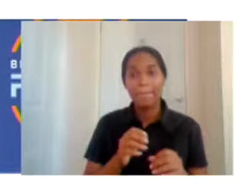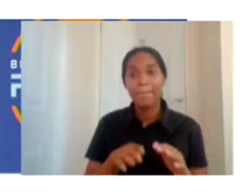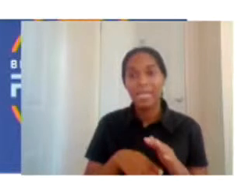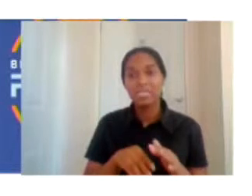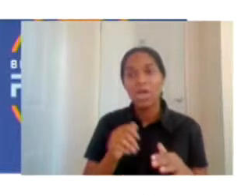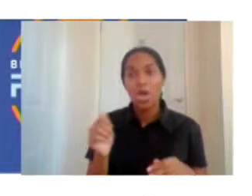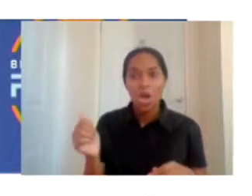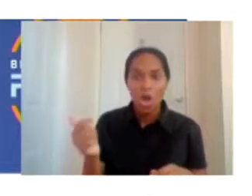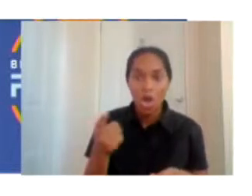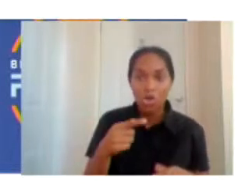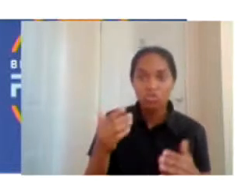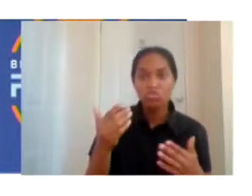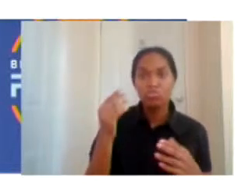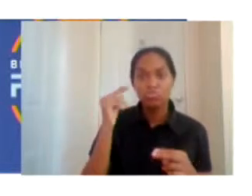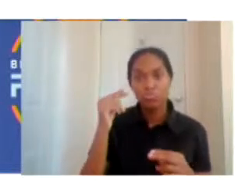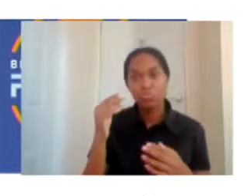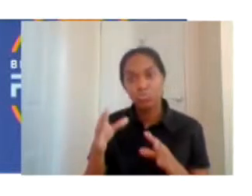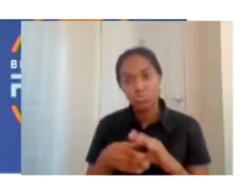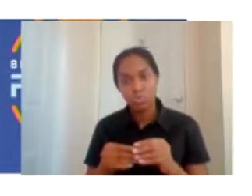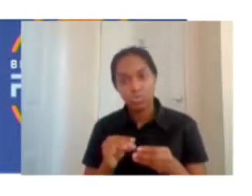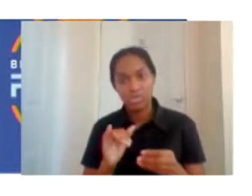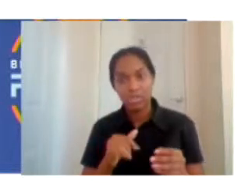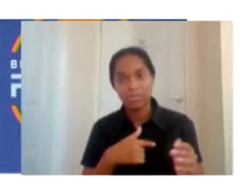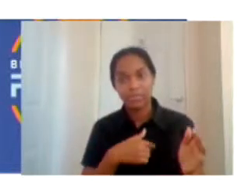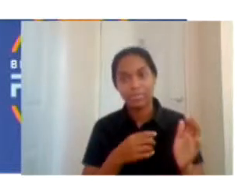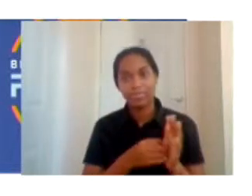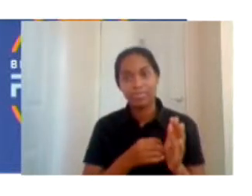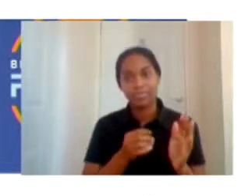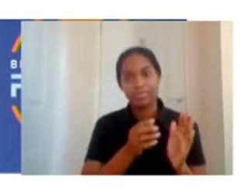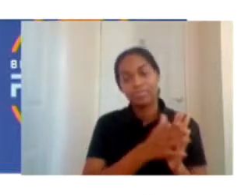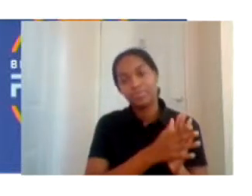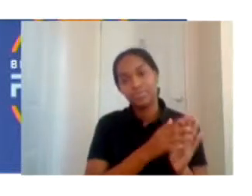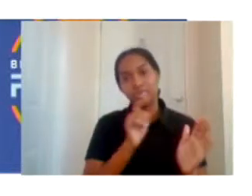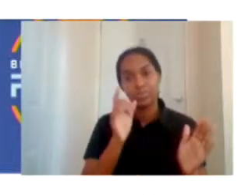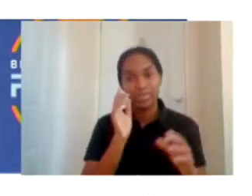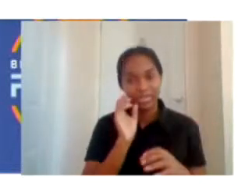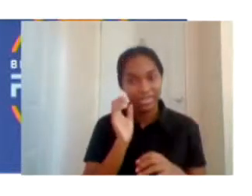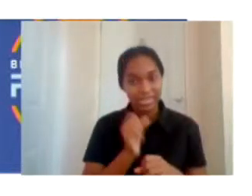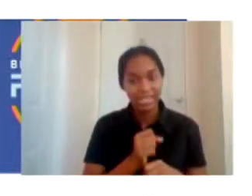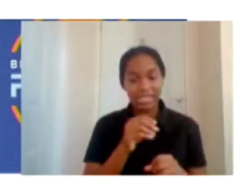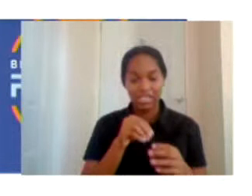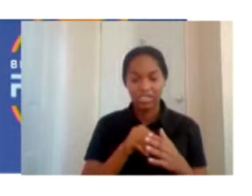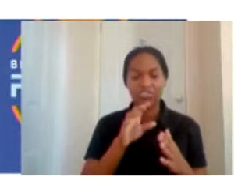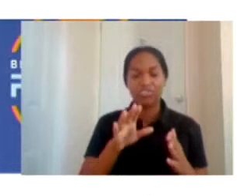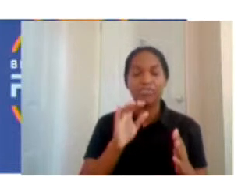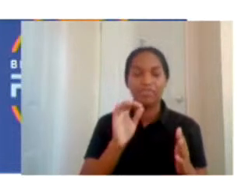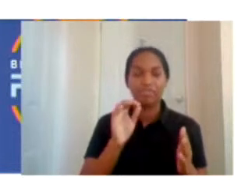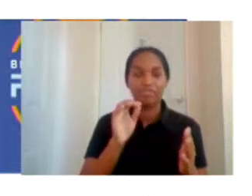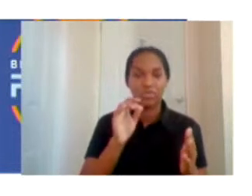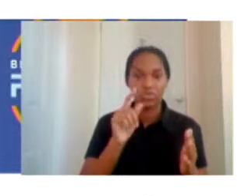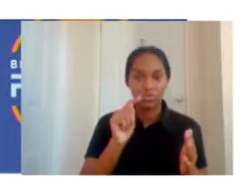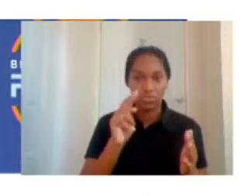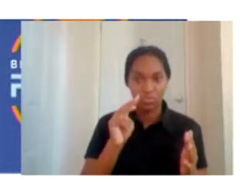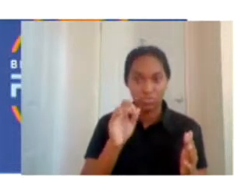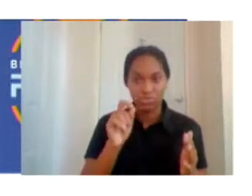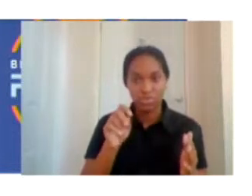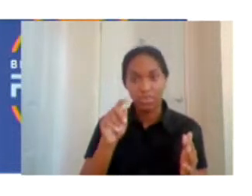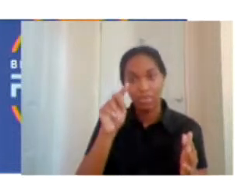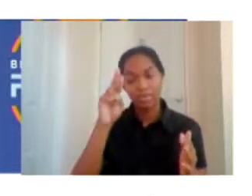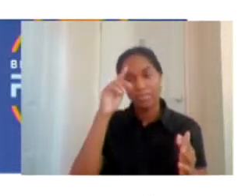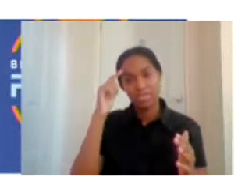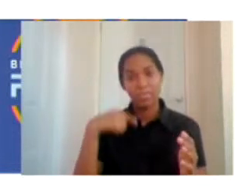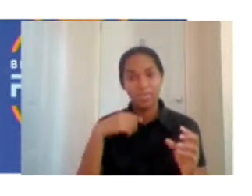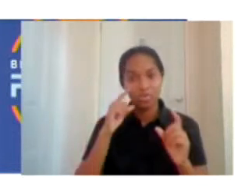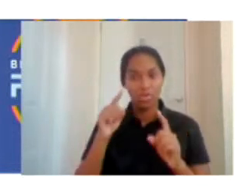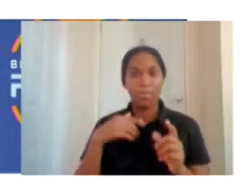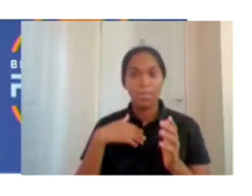news stories that we've put on our website. You're going to get it in your feed because I'm going to go out and I am going to post that on our